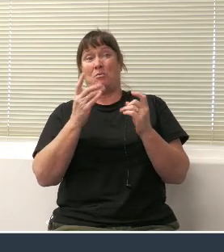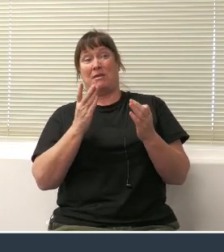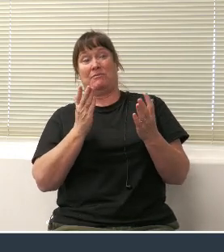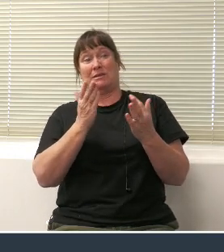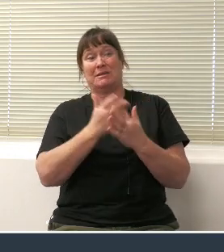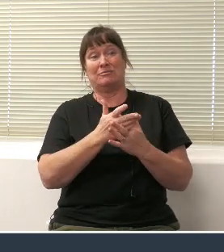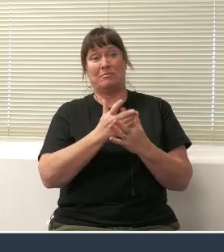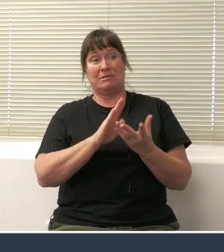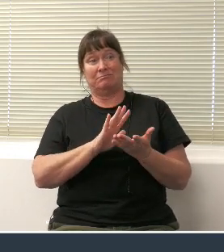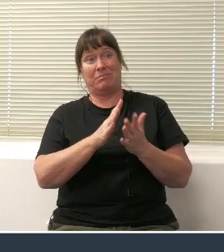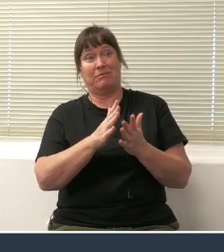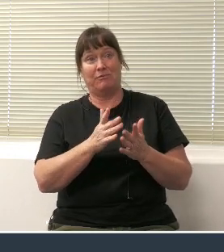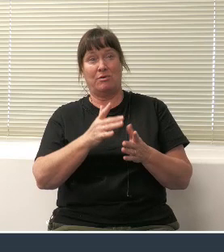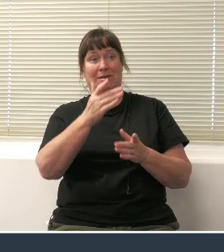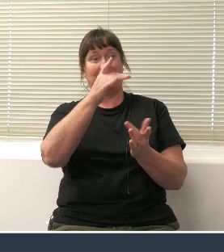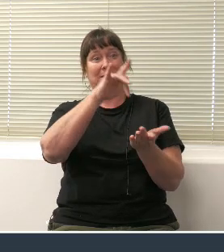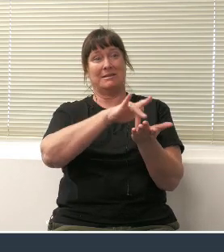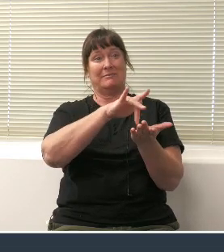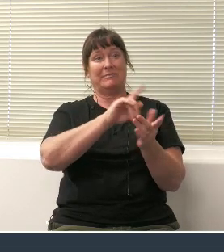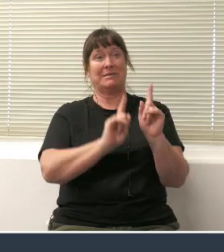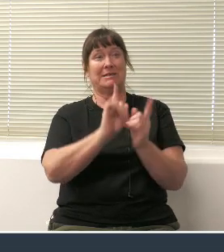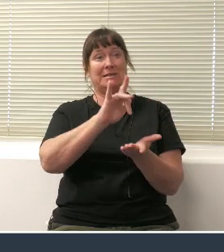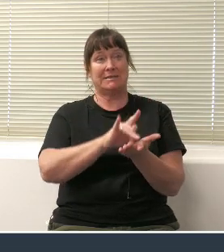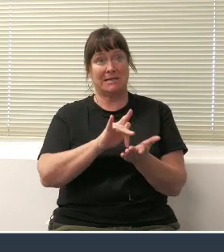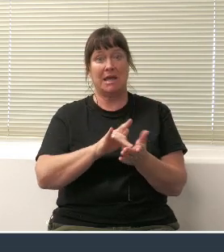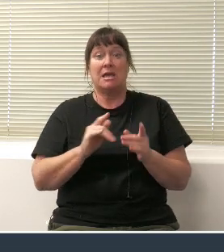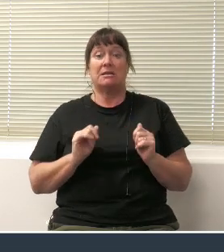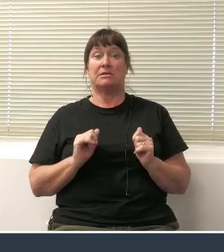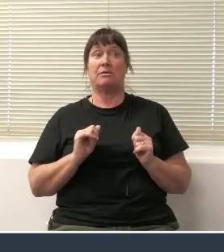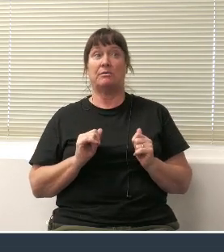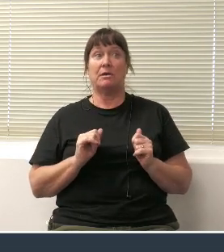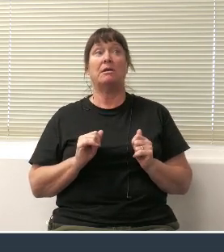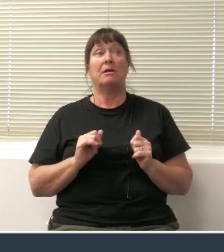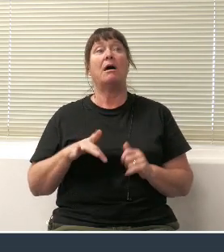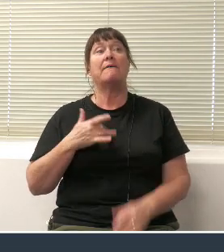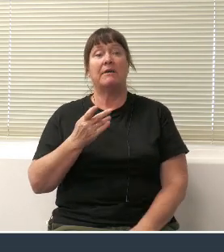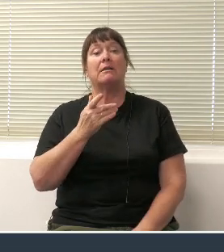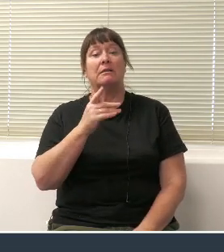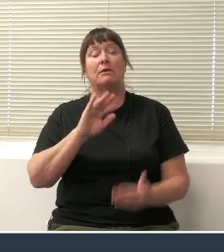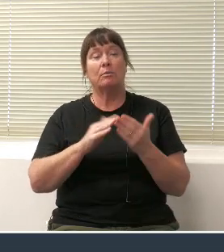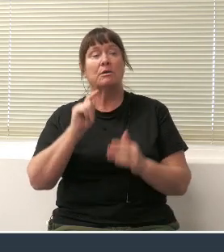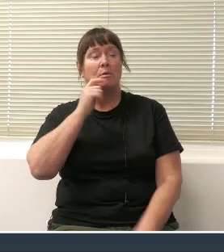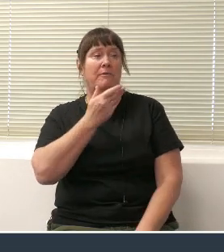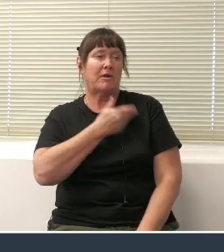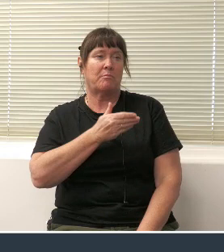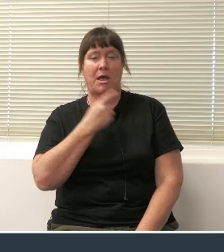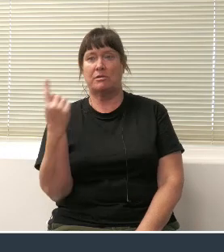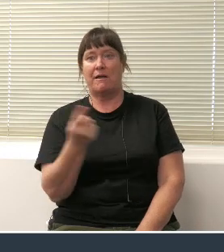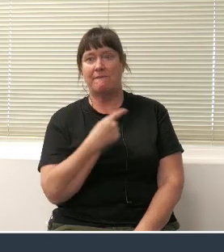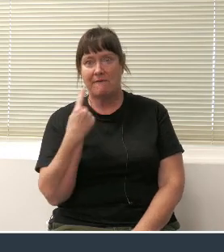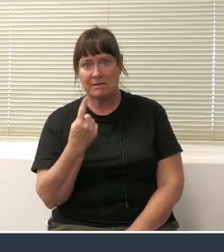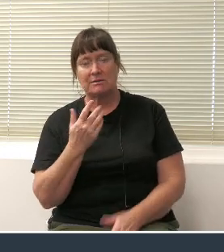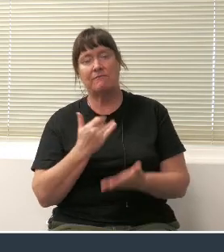resulting effect of bringing this all together, I think, is something our community will be extremely proud of. So very supportive